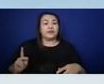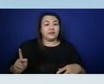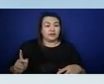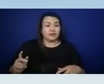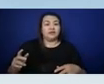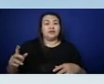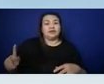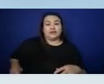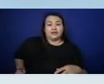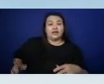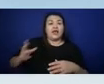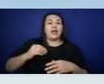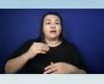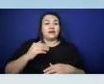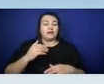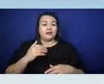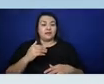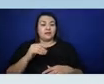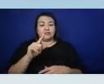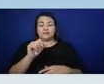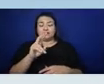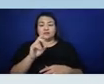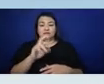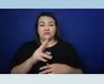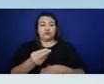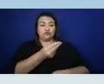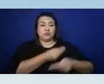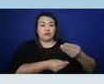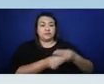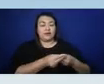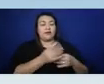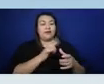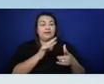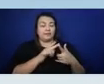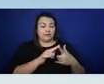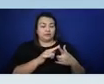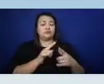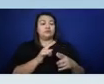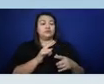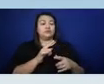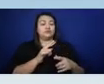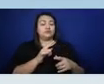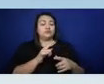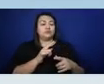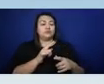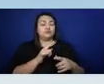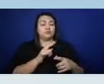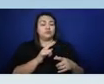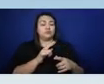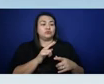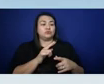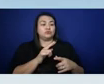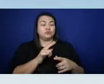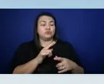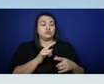so the child support took it. But my ex-wife passed away towards COVID because she had a